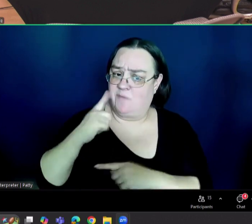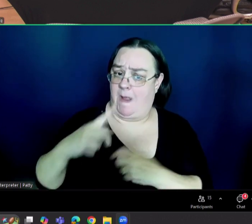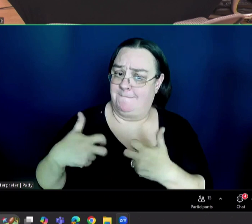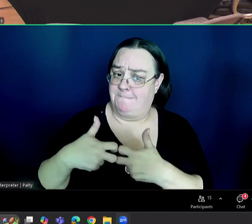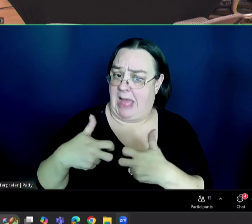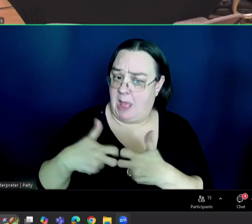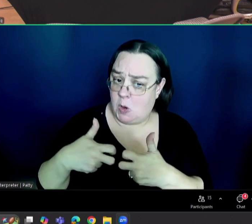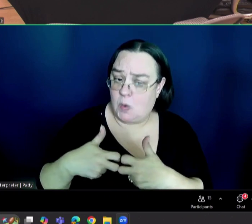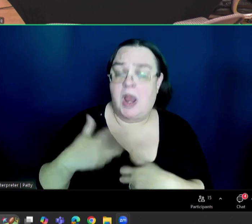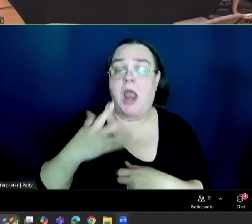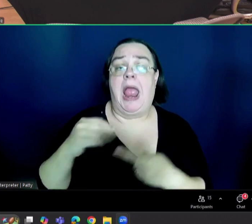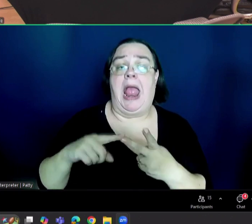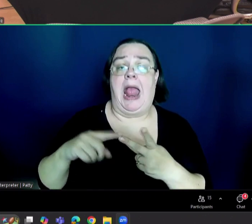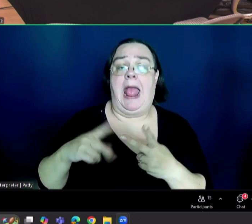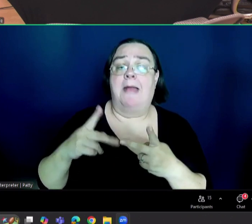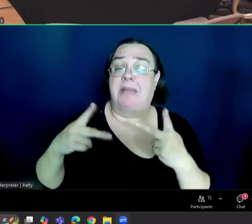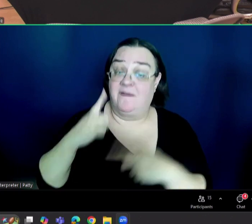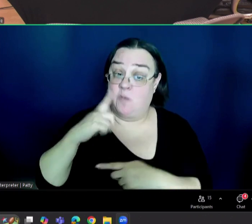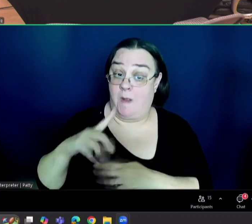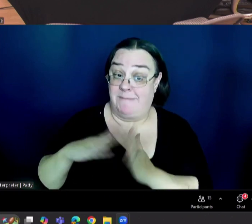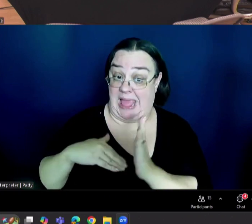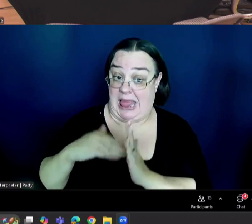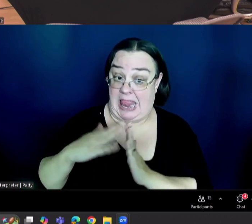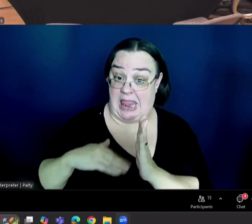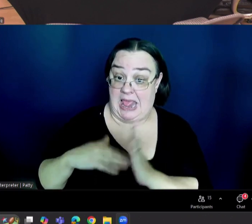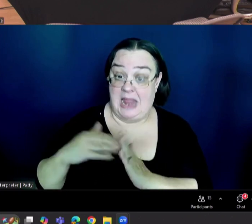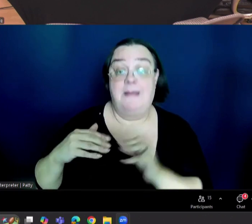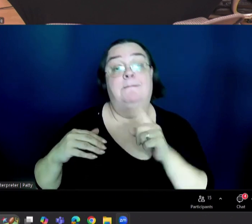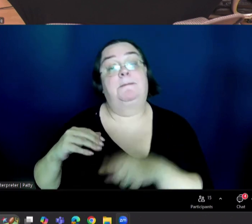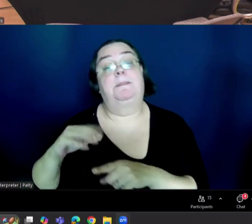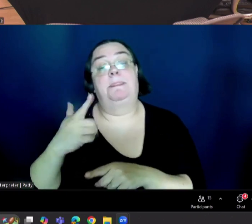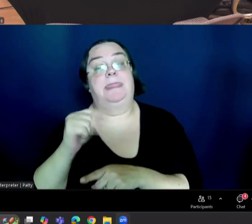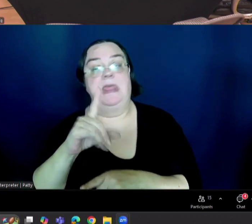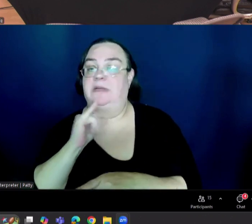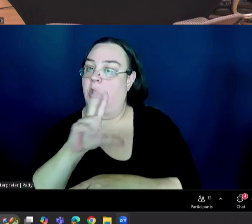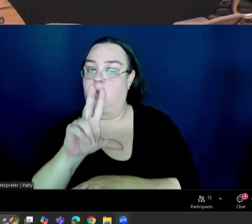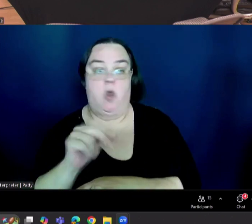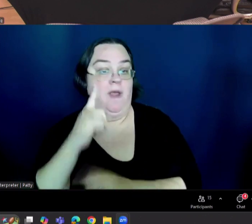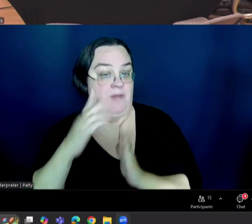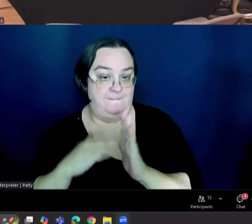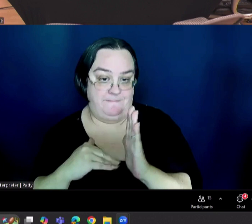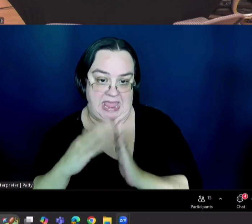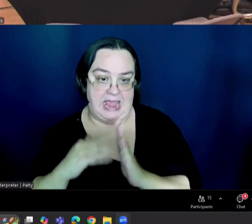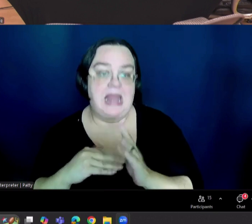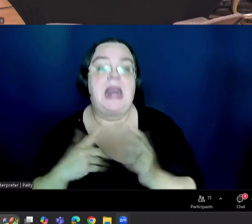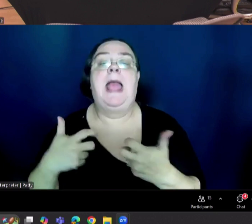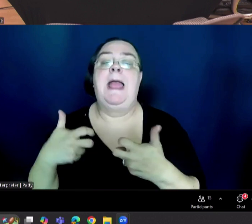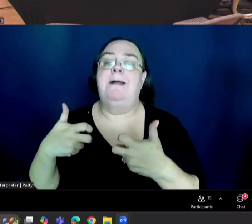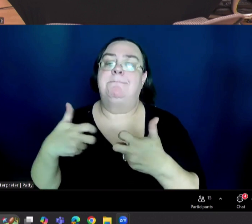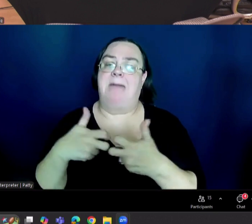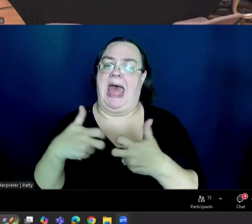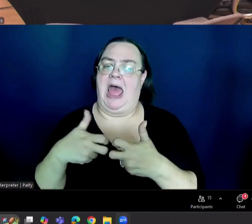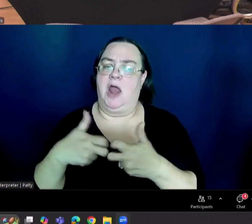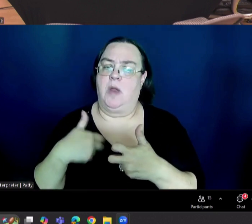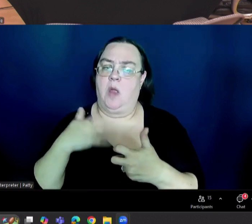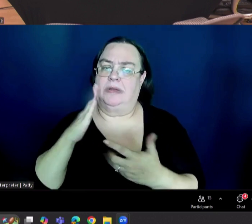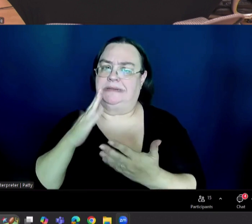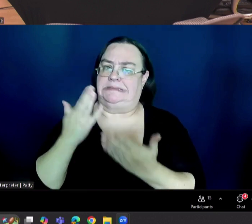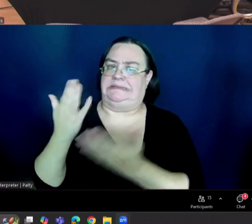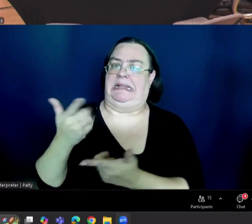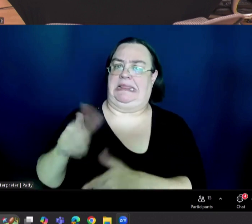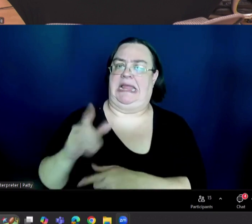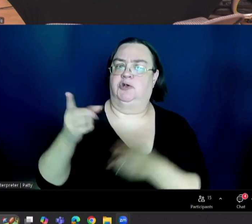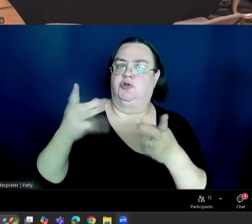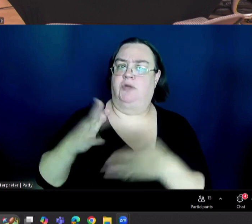a station for paint. No station for paint. For batteries, I'll defer to Director Bremen.